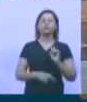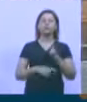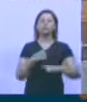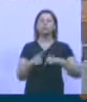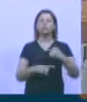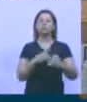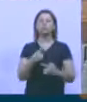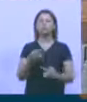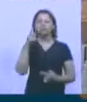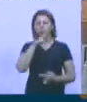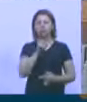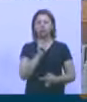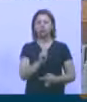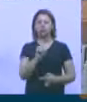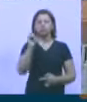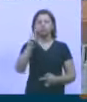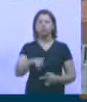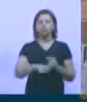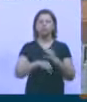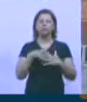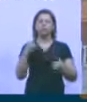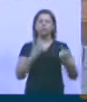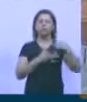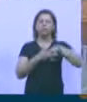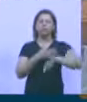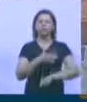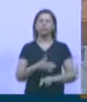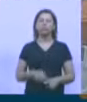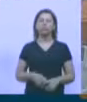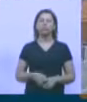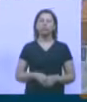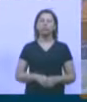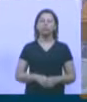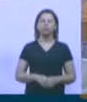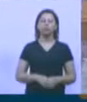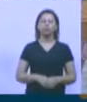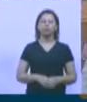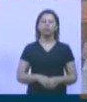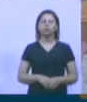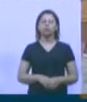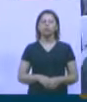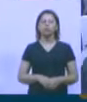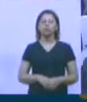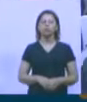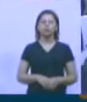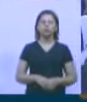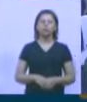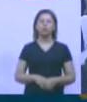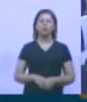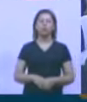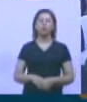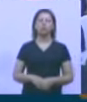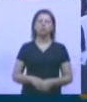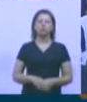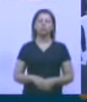depois vimos que era cura interior. Therefore, why is inner healing important and even